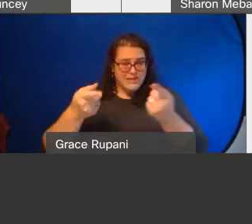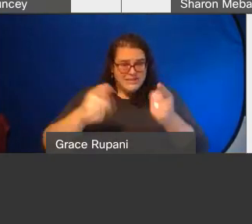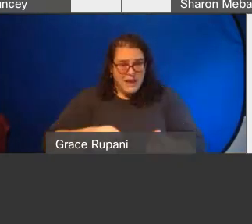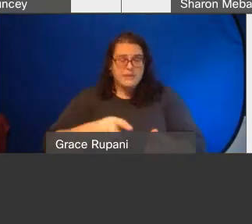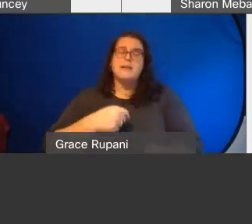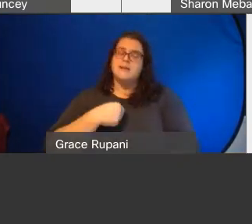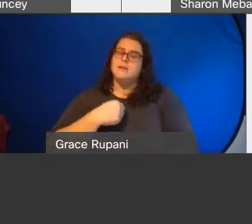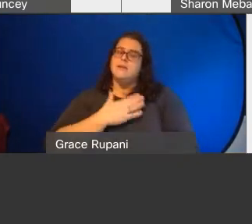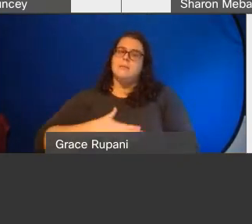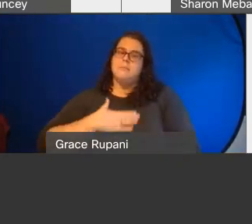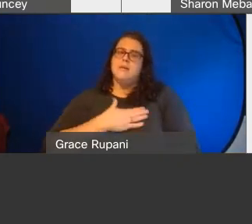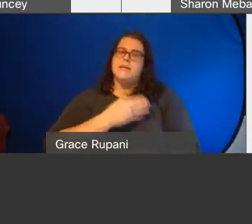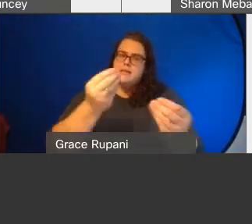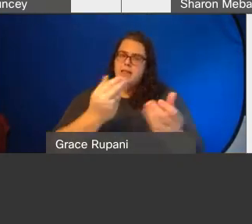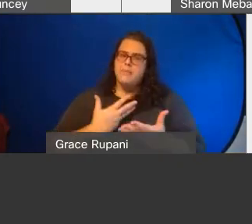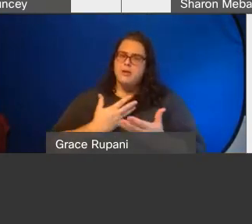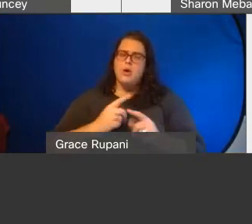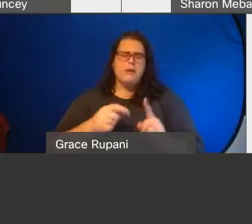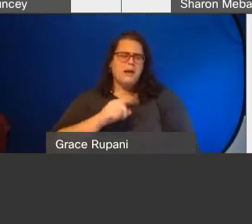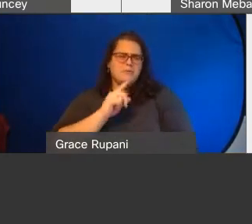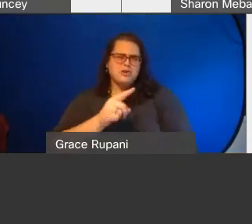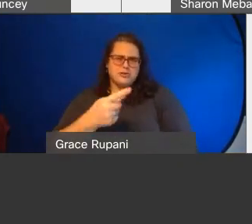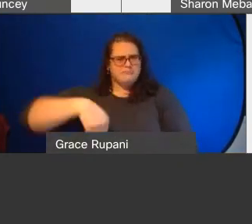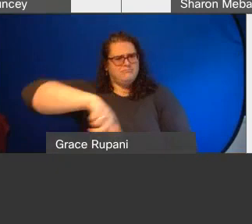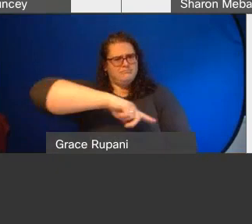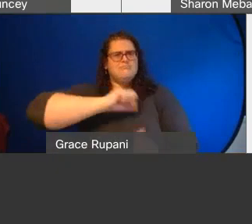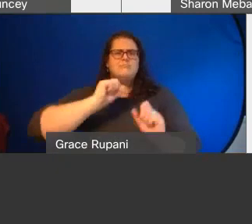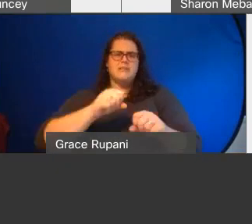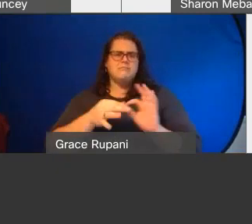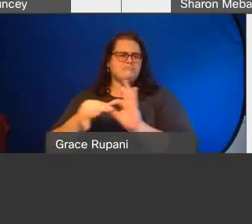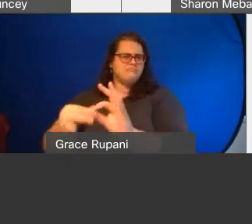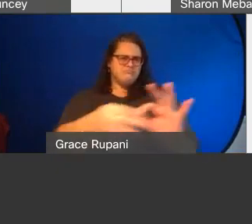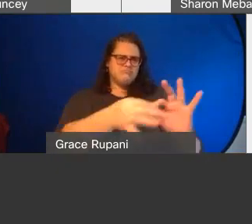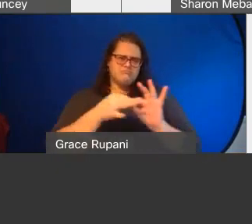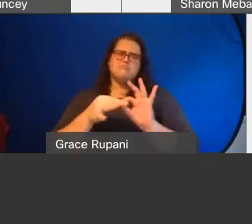certain that we can work through this together.